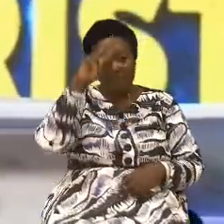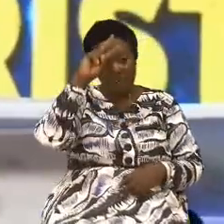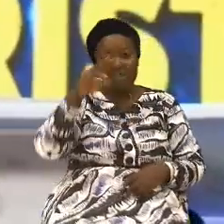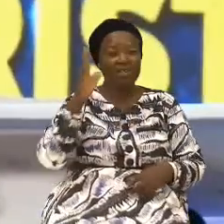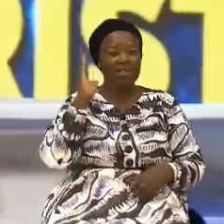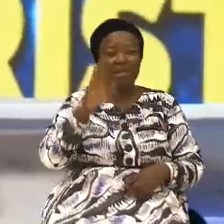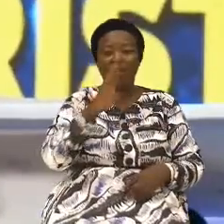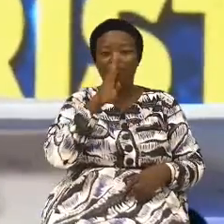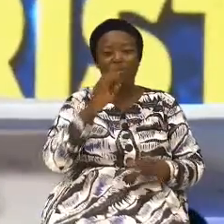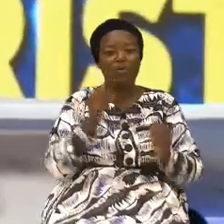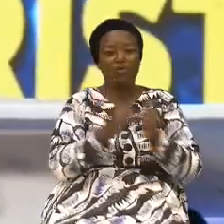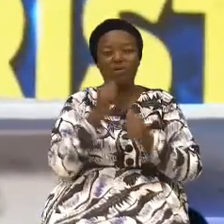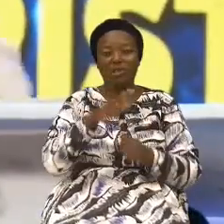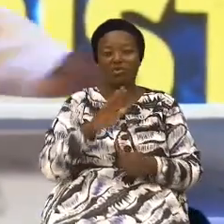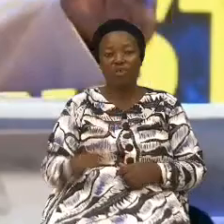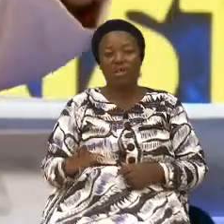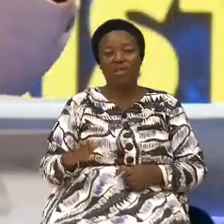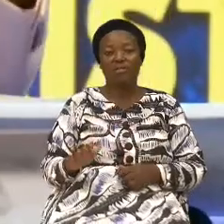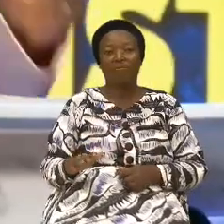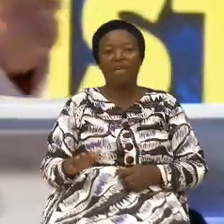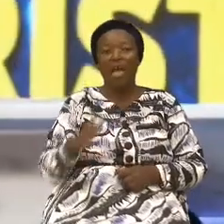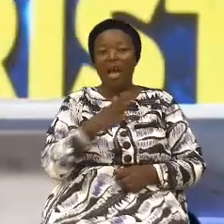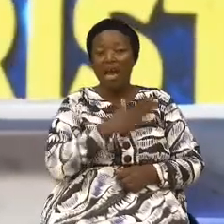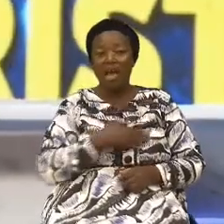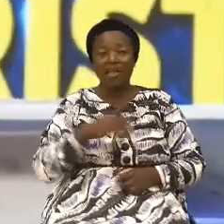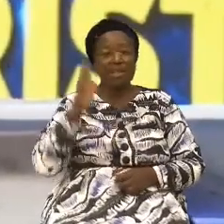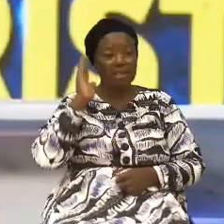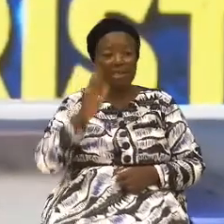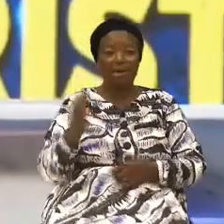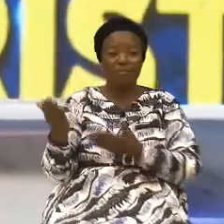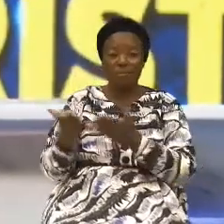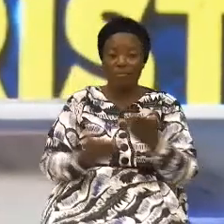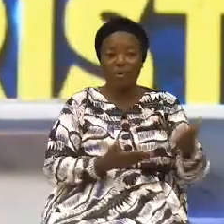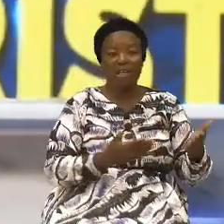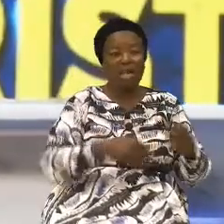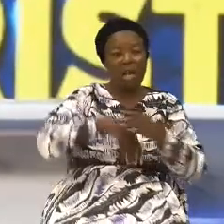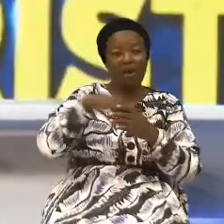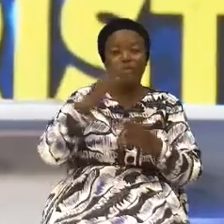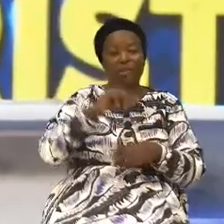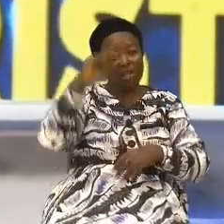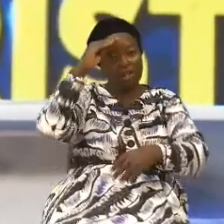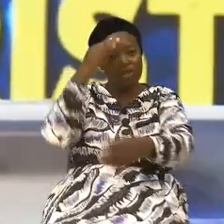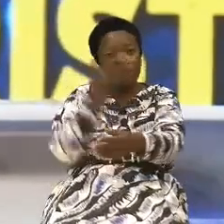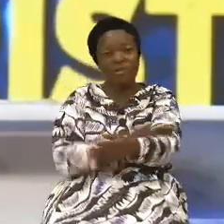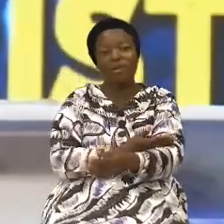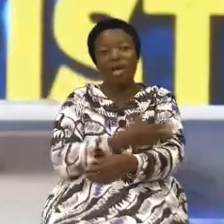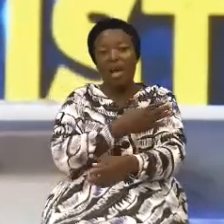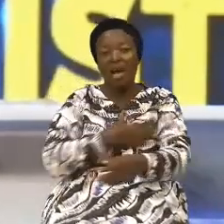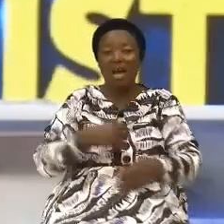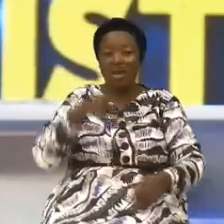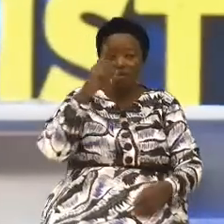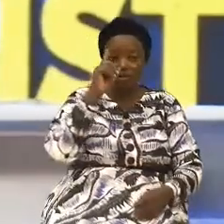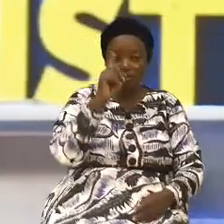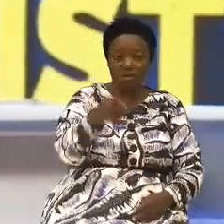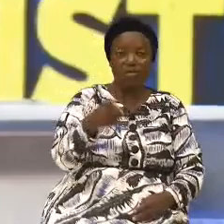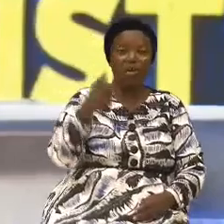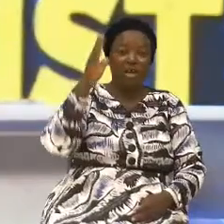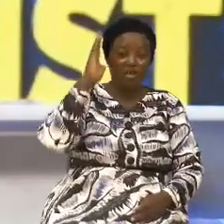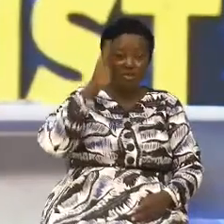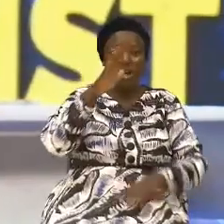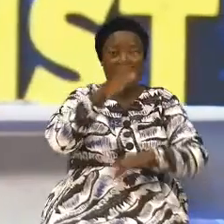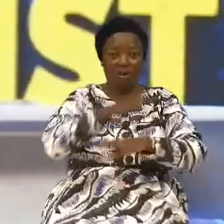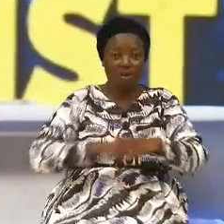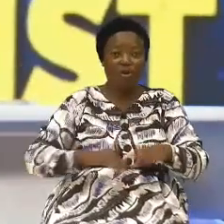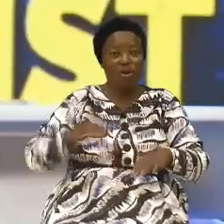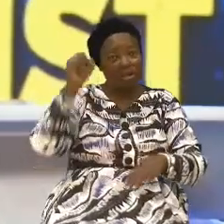with child, and shall bring forth a son, and thou shalt call